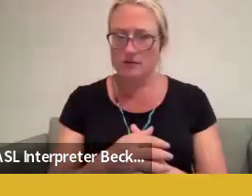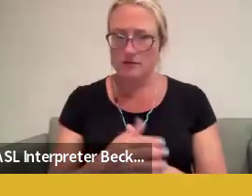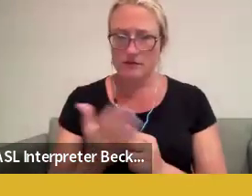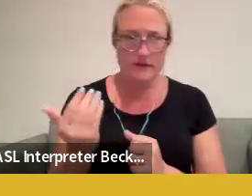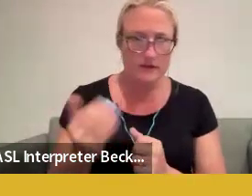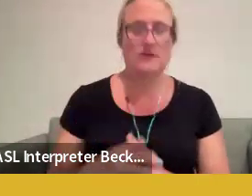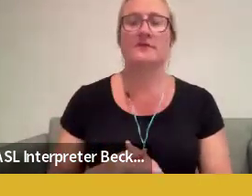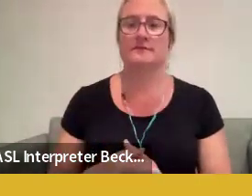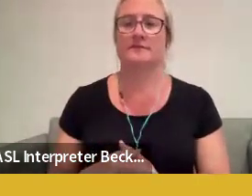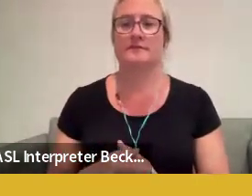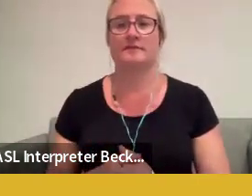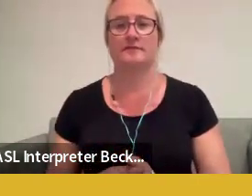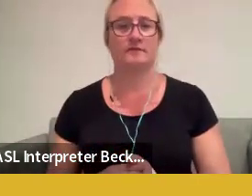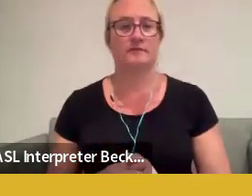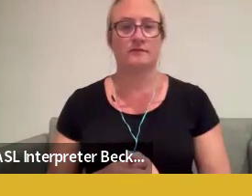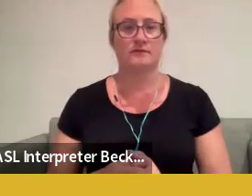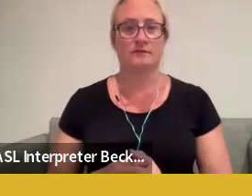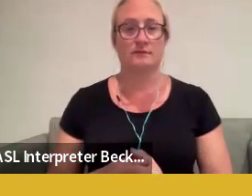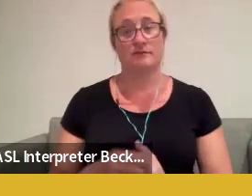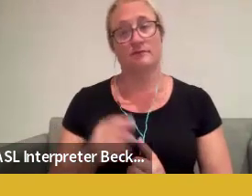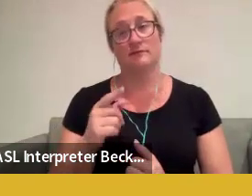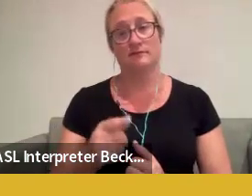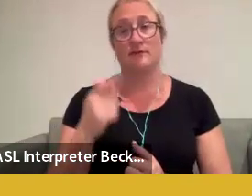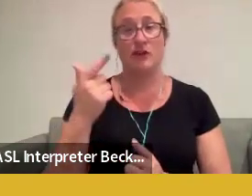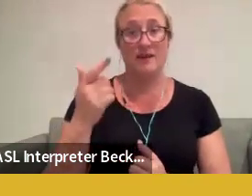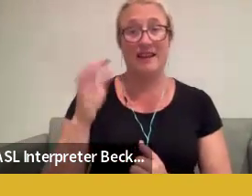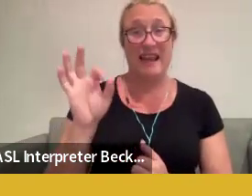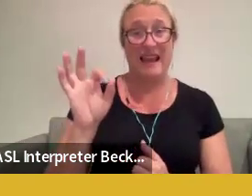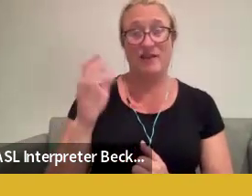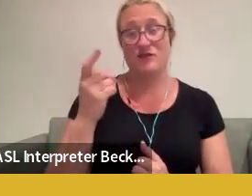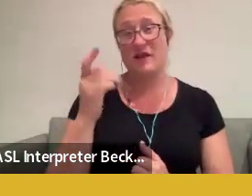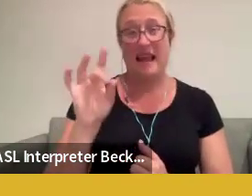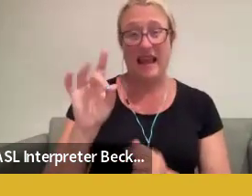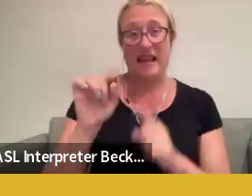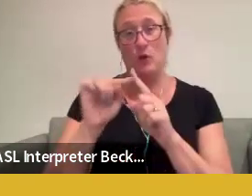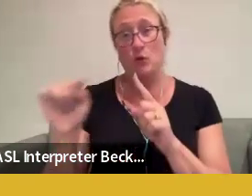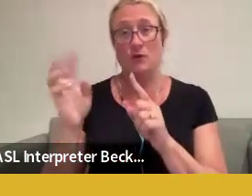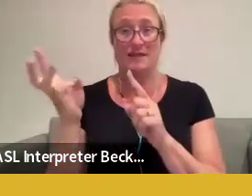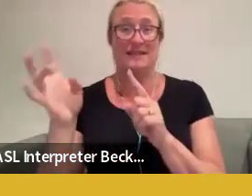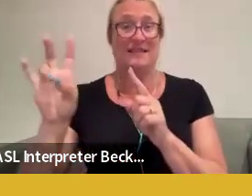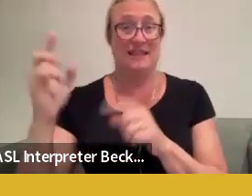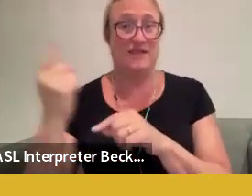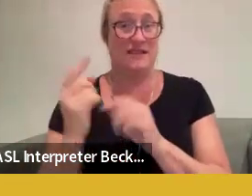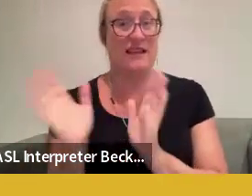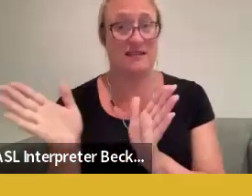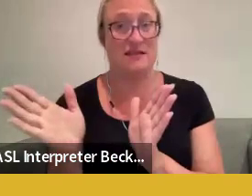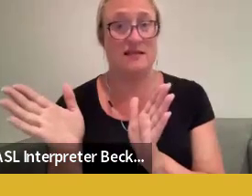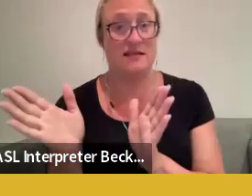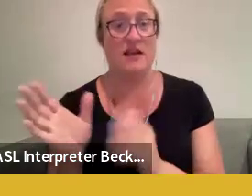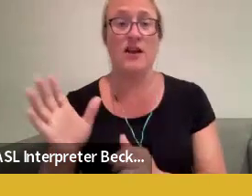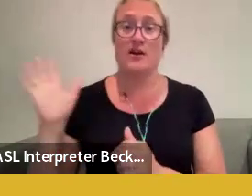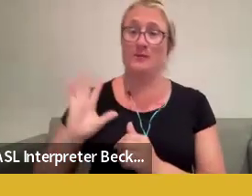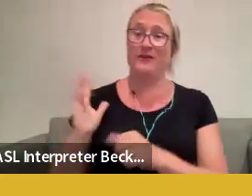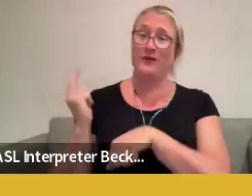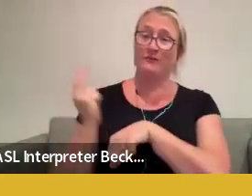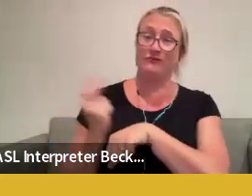right. It's going to be between 28 and 67 days. So historically, we only